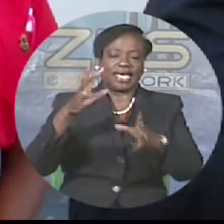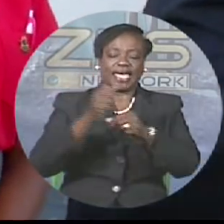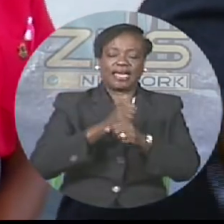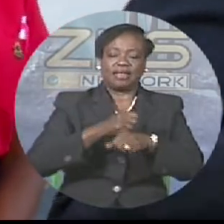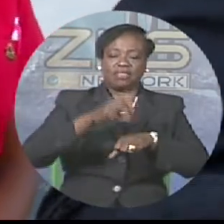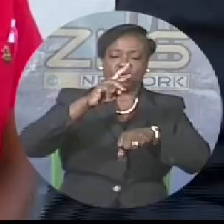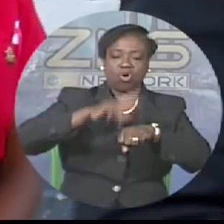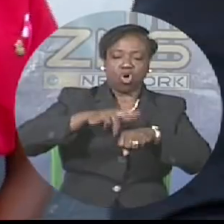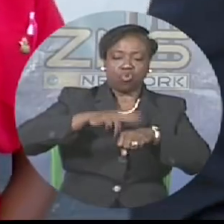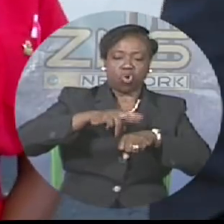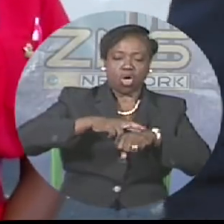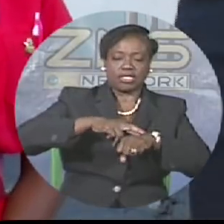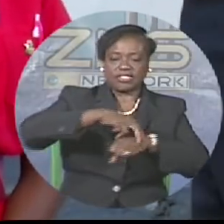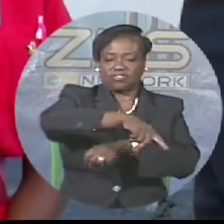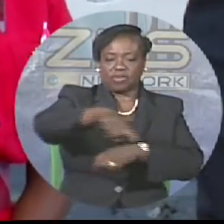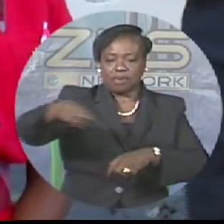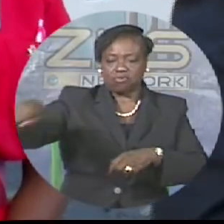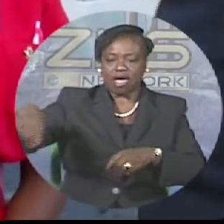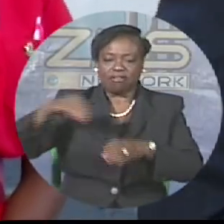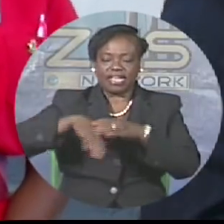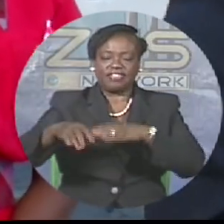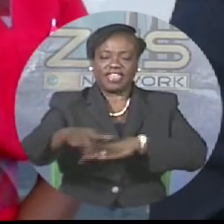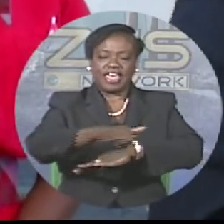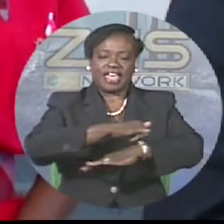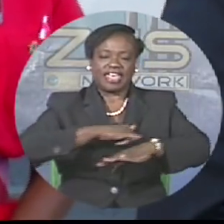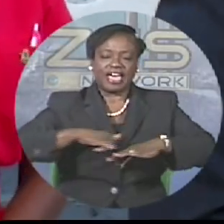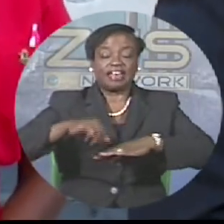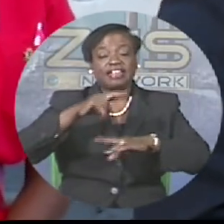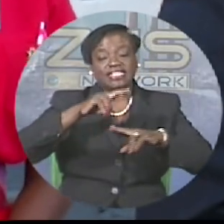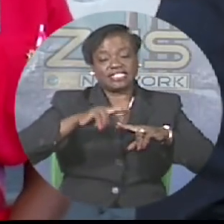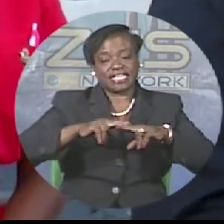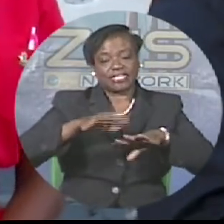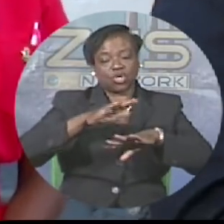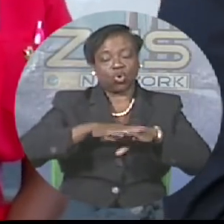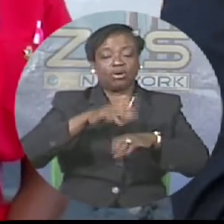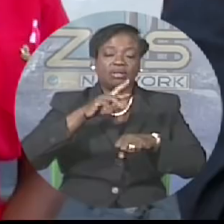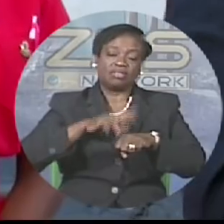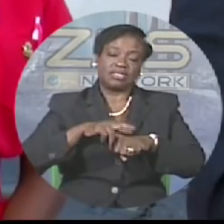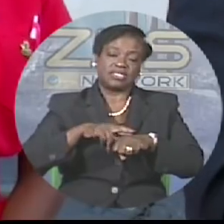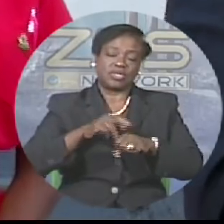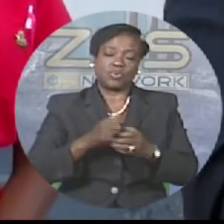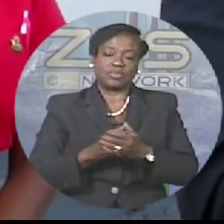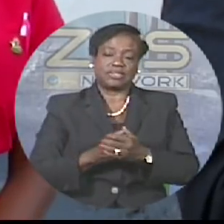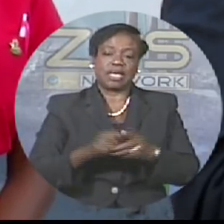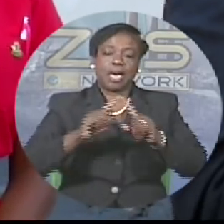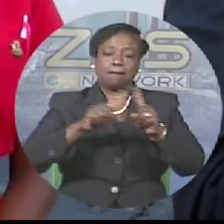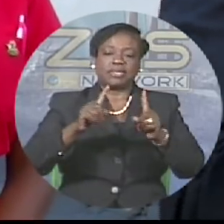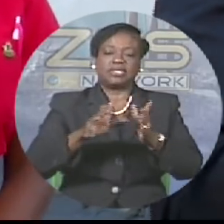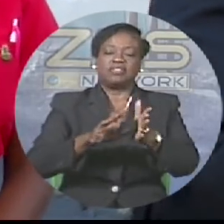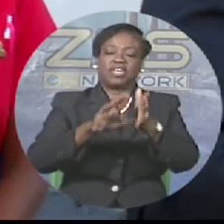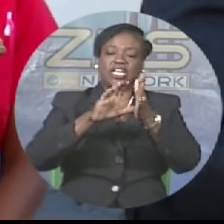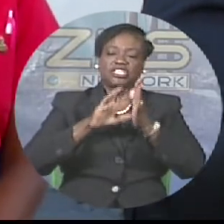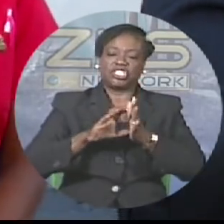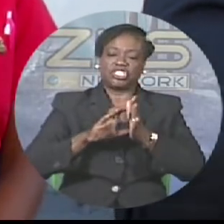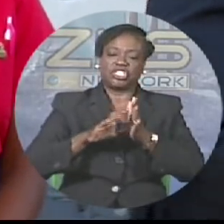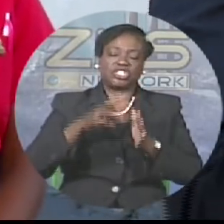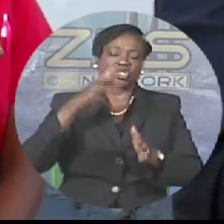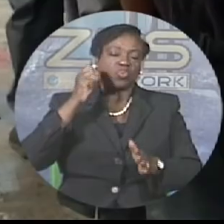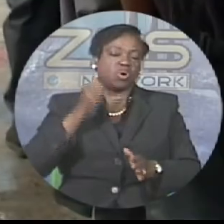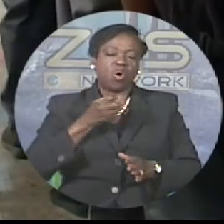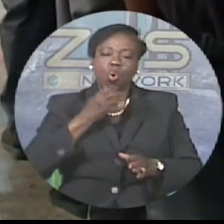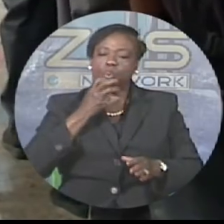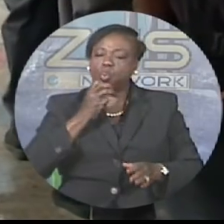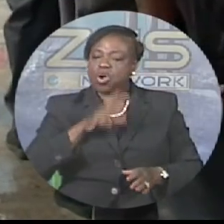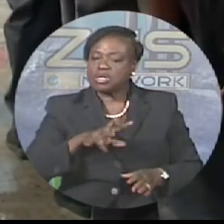and boulders, whatever we could find in the yard, and that's what we sat on. But the conditions were a lot worse than you